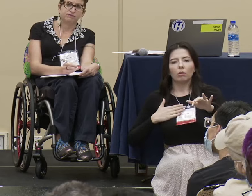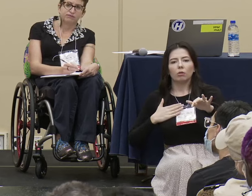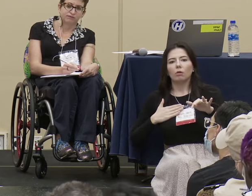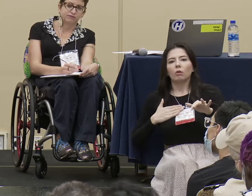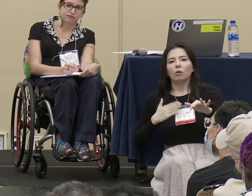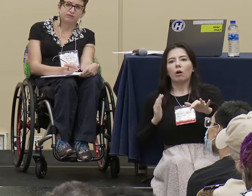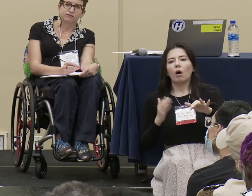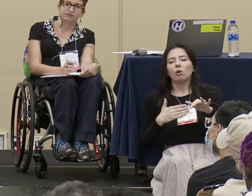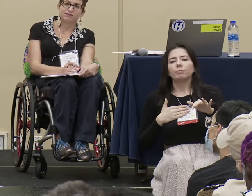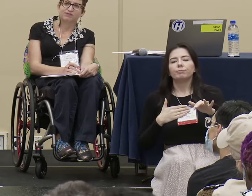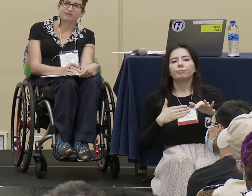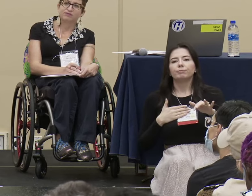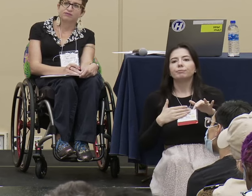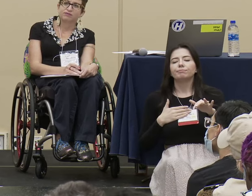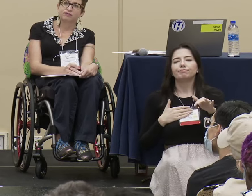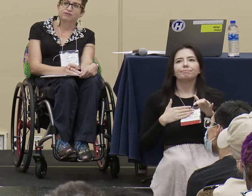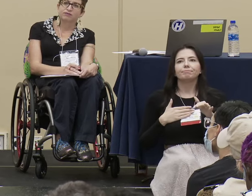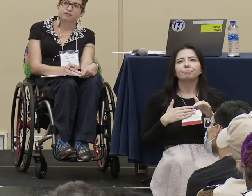well,